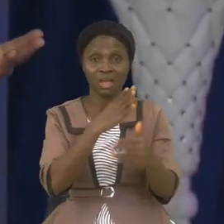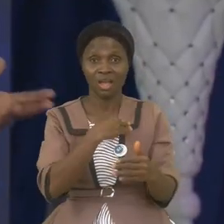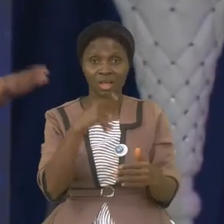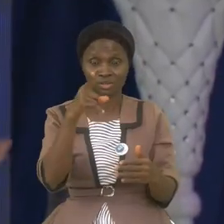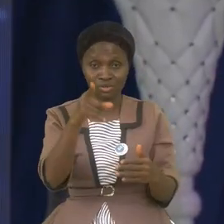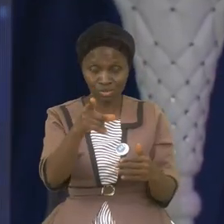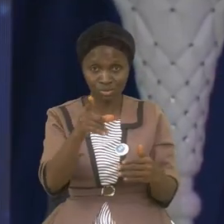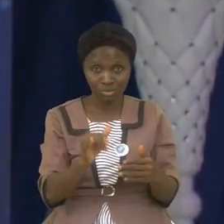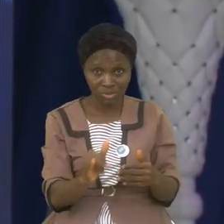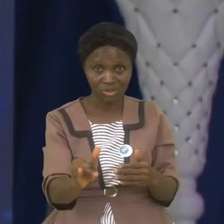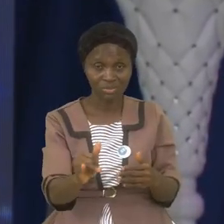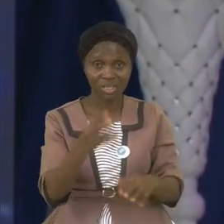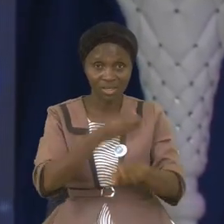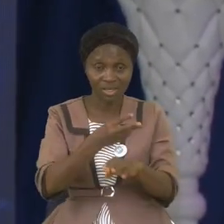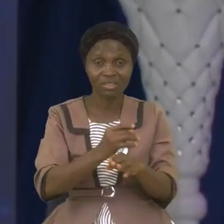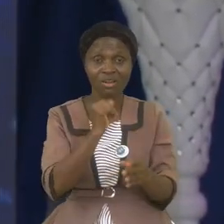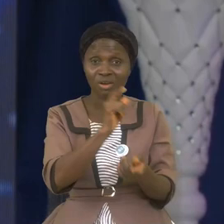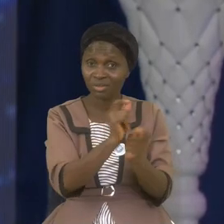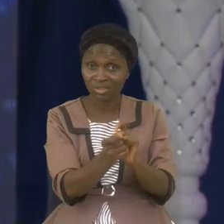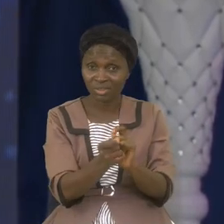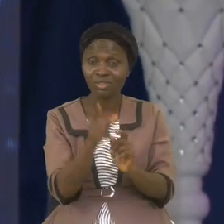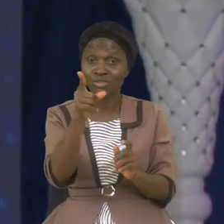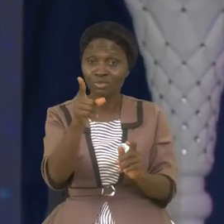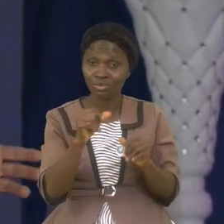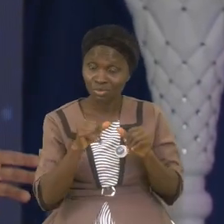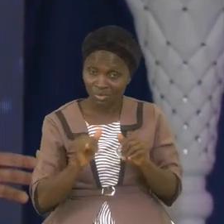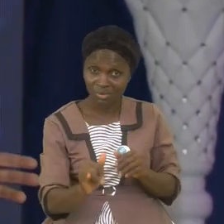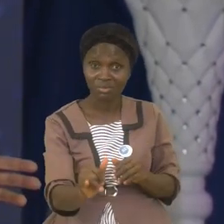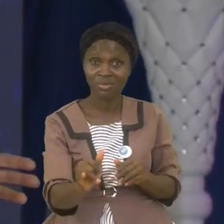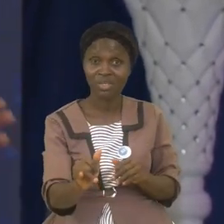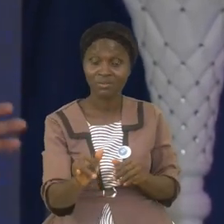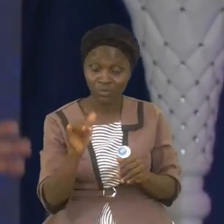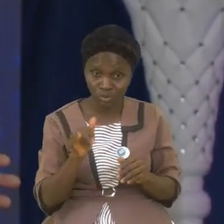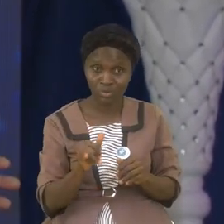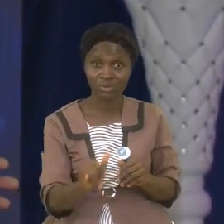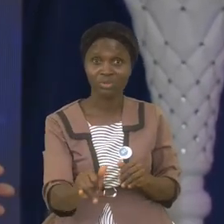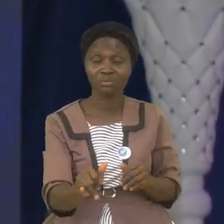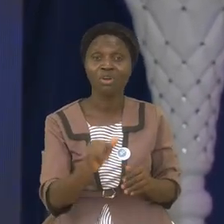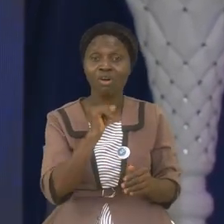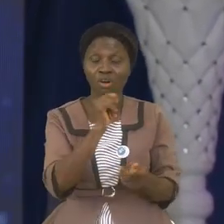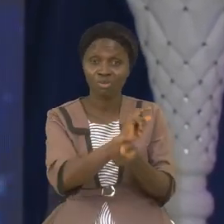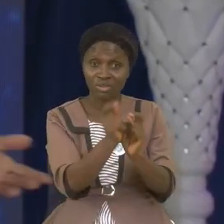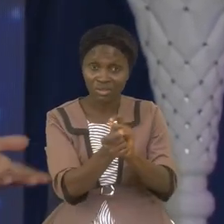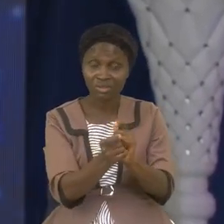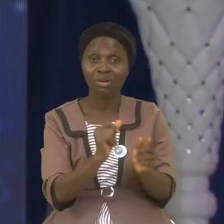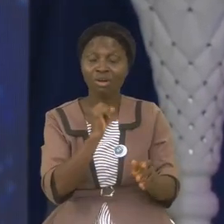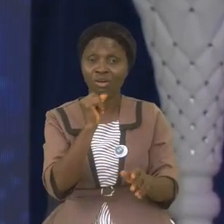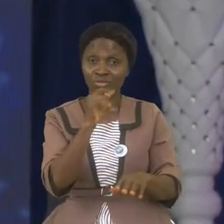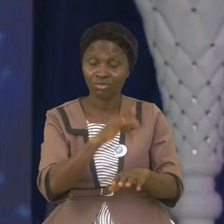remain unchanged, you remain untouched, you remain untransformed, you